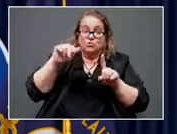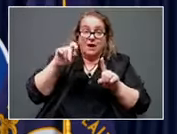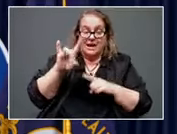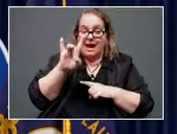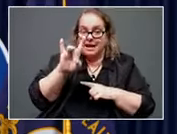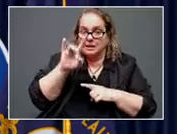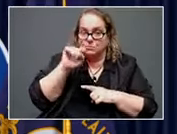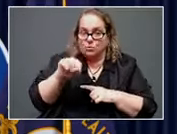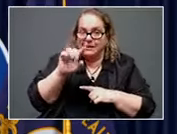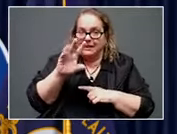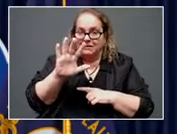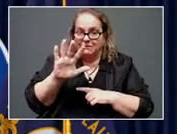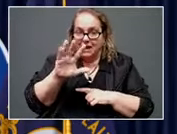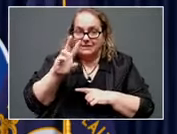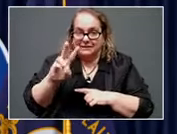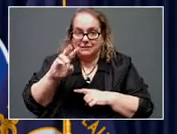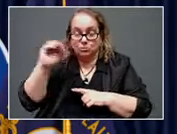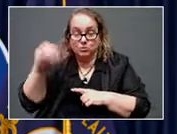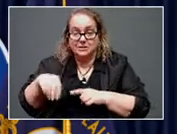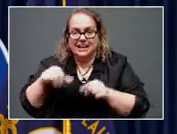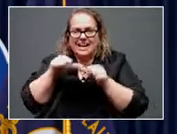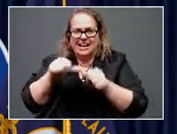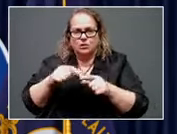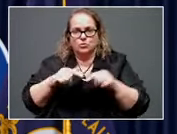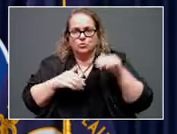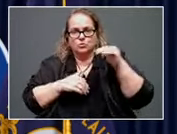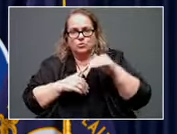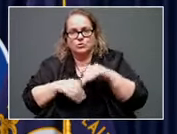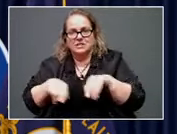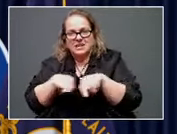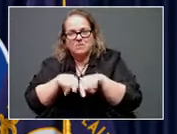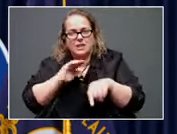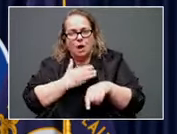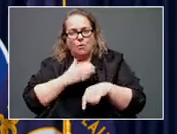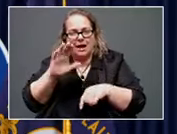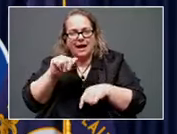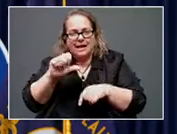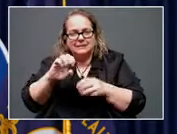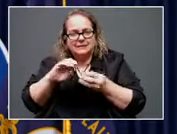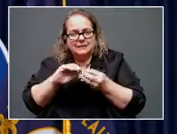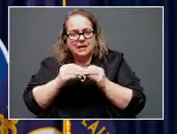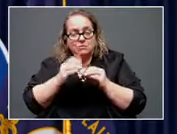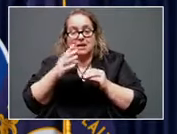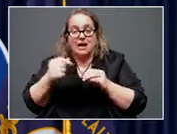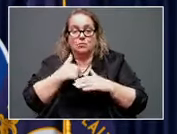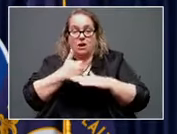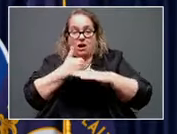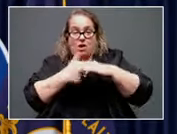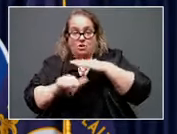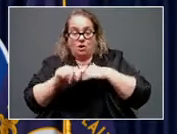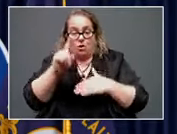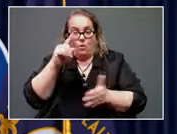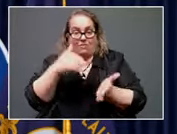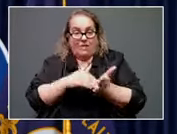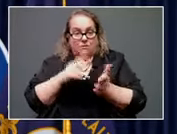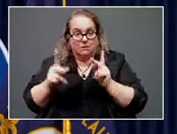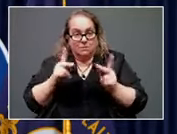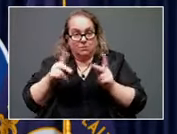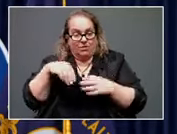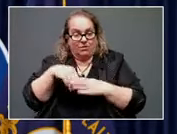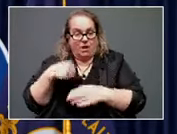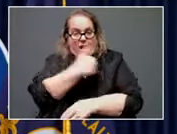8.56%. It continues to fall, just like our case numbers. And we're under 1,000 people currently in the hospital with COVID. It's